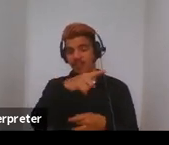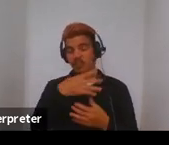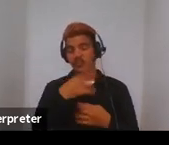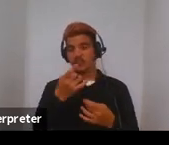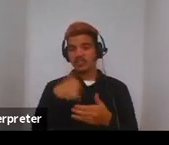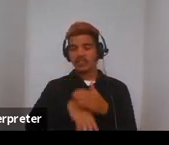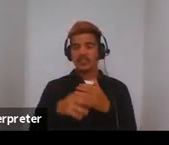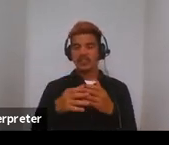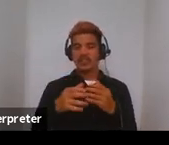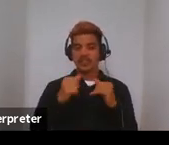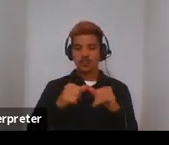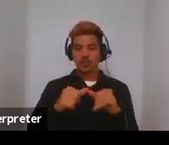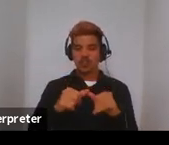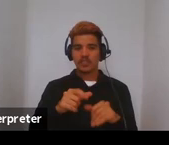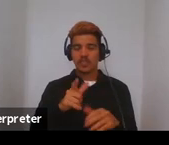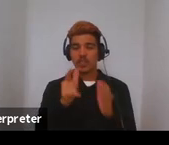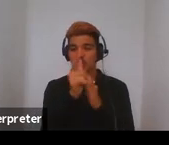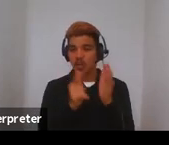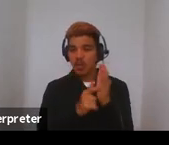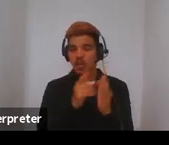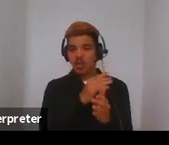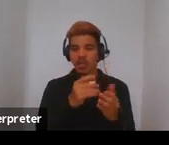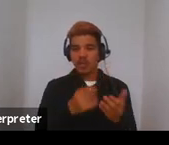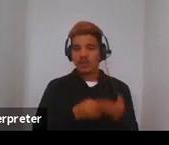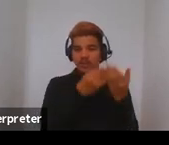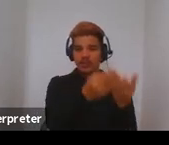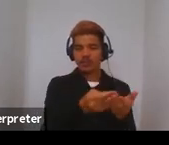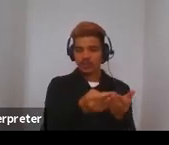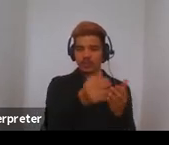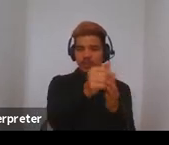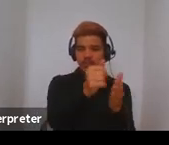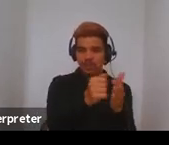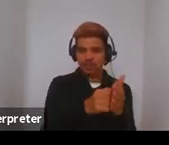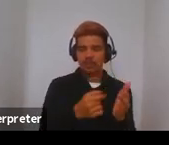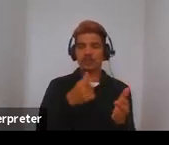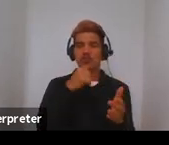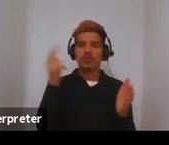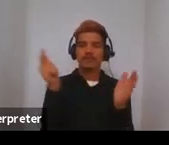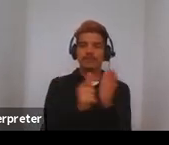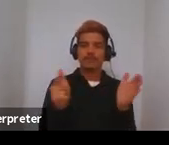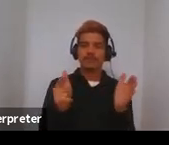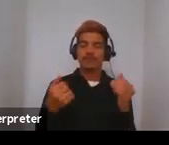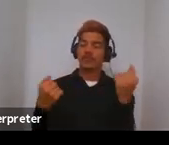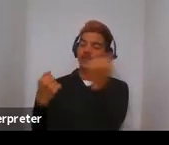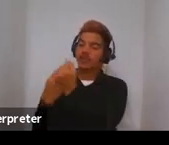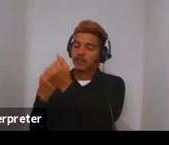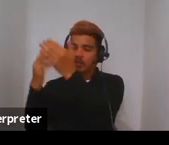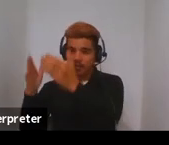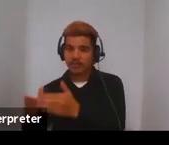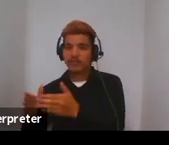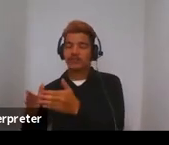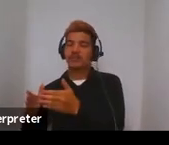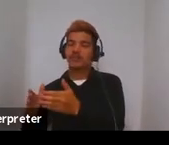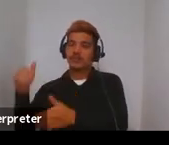law and providing accountability for people that violate the law. Advocates are in